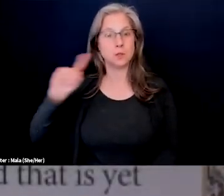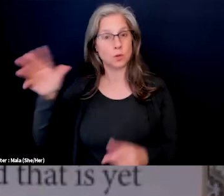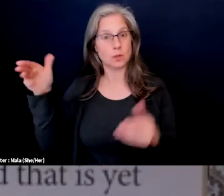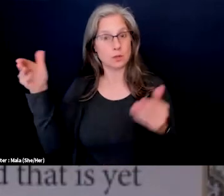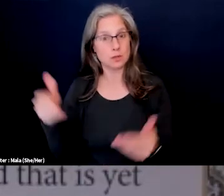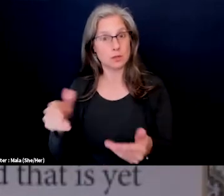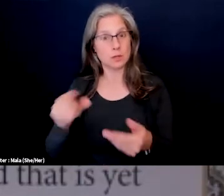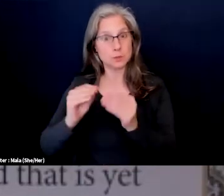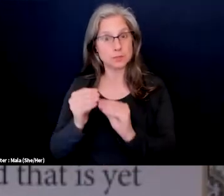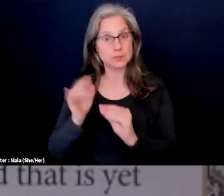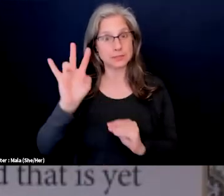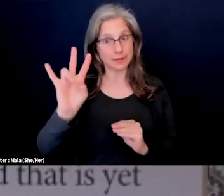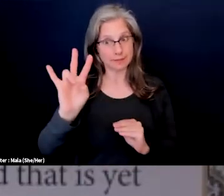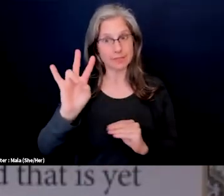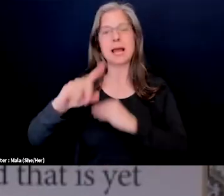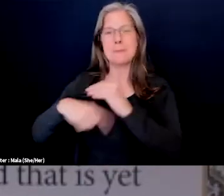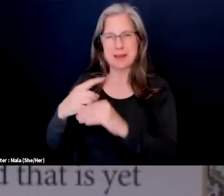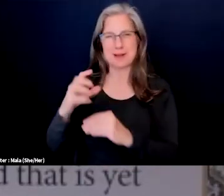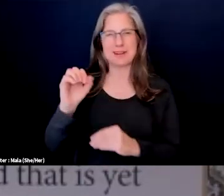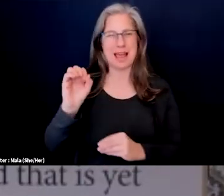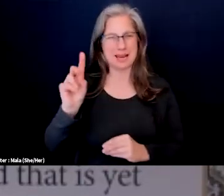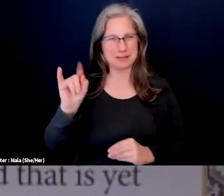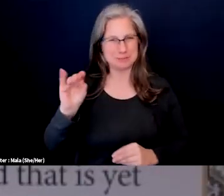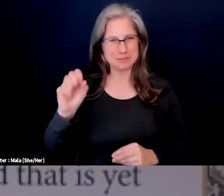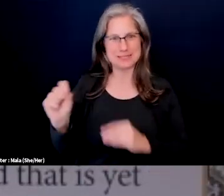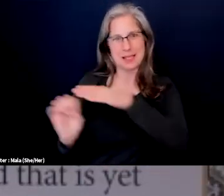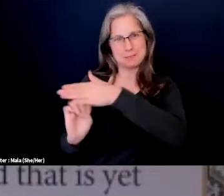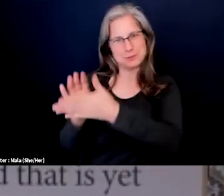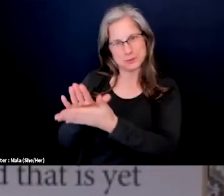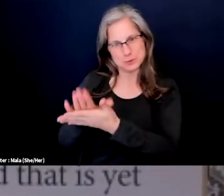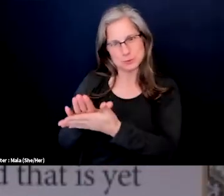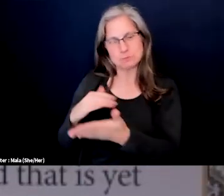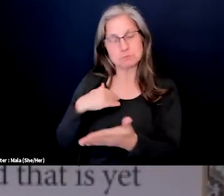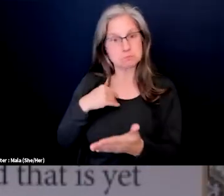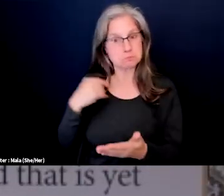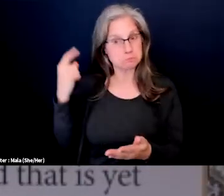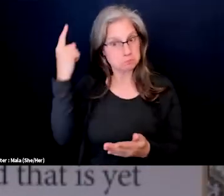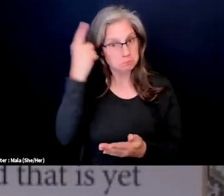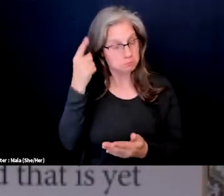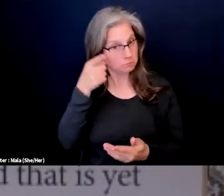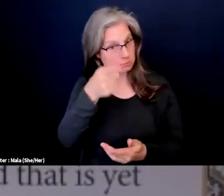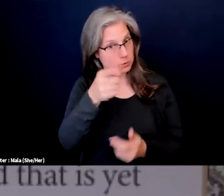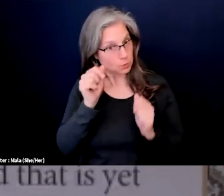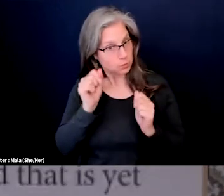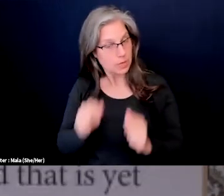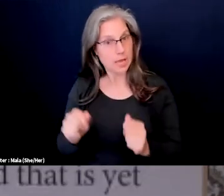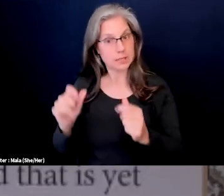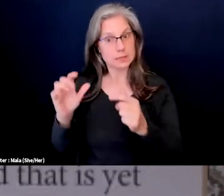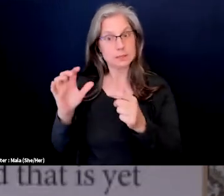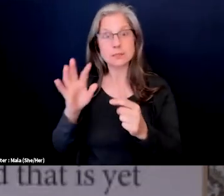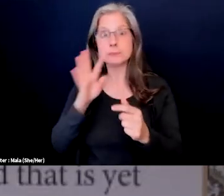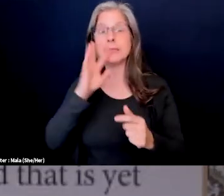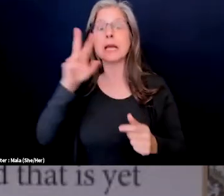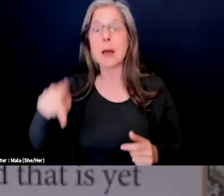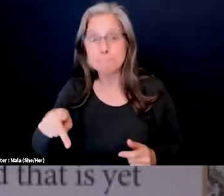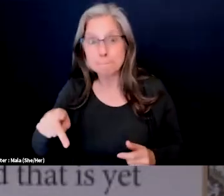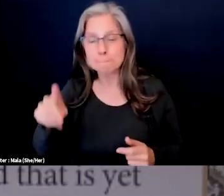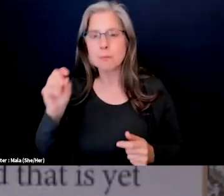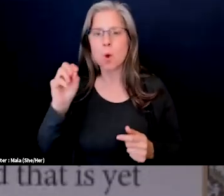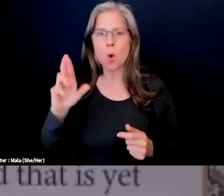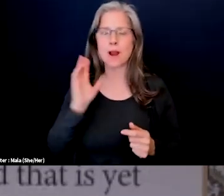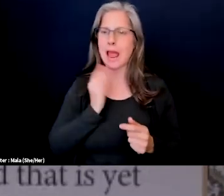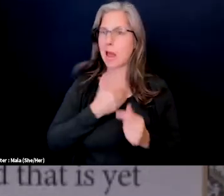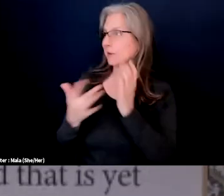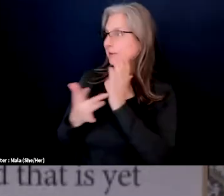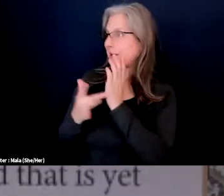number 7, which is about Adams Elementary School. And I'm wondering if you could speak up and or if our